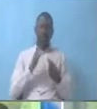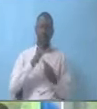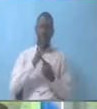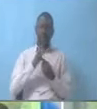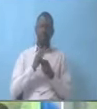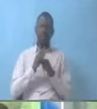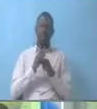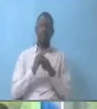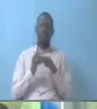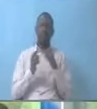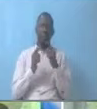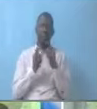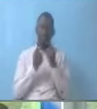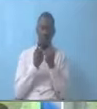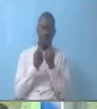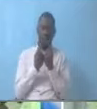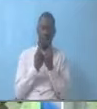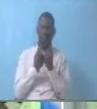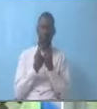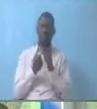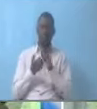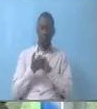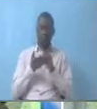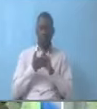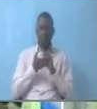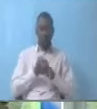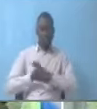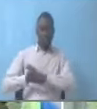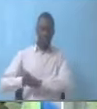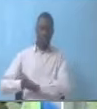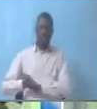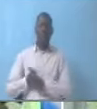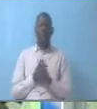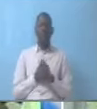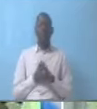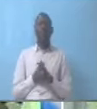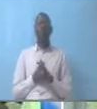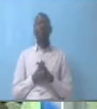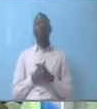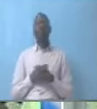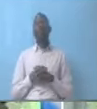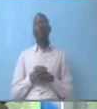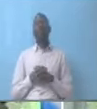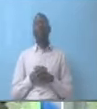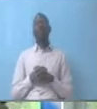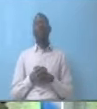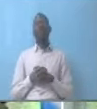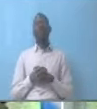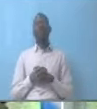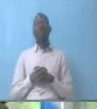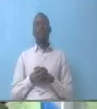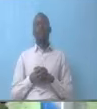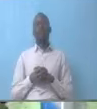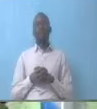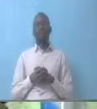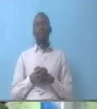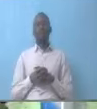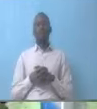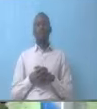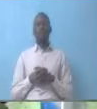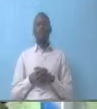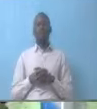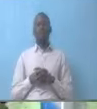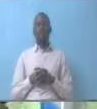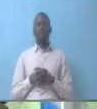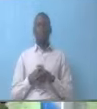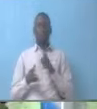important material you have. Jerejef Mr. Mbai. Lolu nga woné ni nak lu am solo la Hassan Diallo in his memoir now Chief